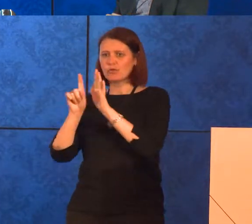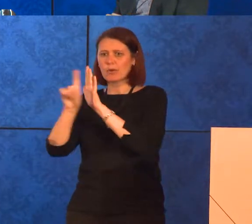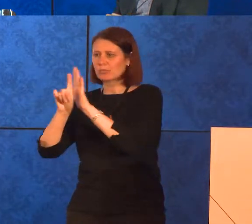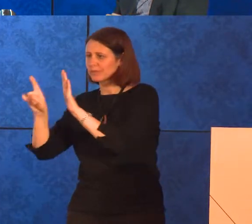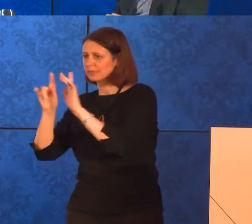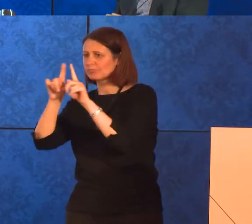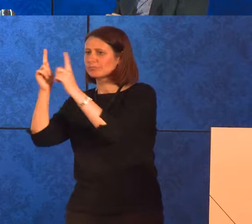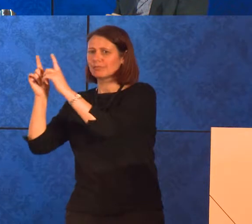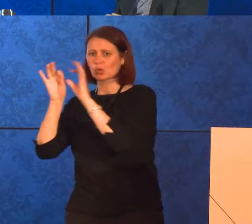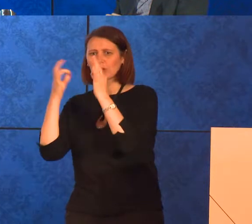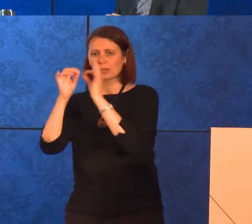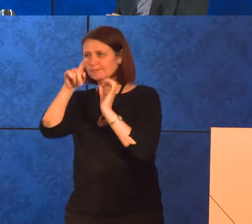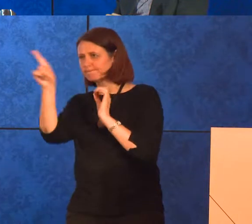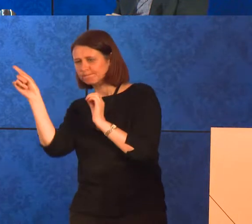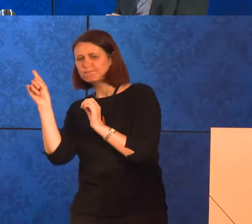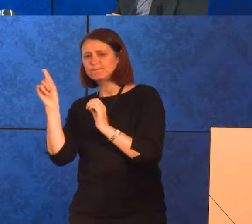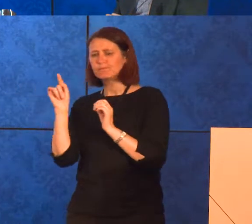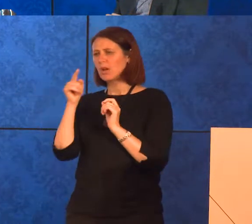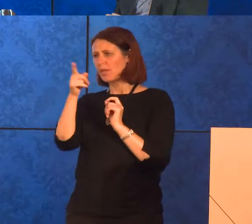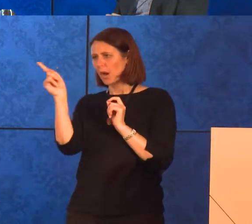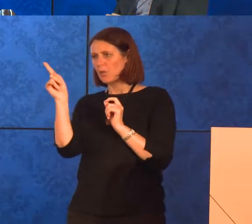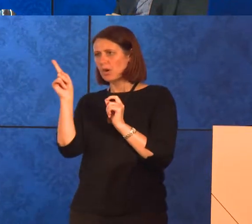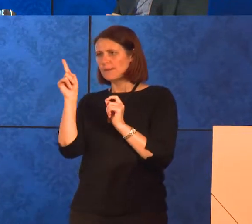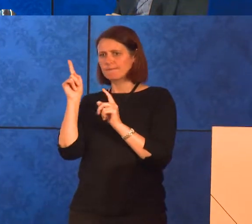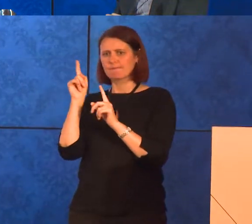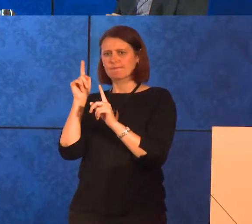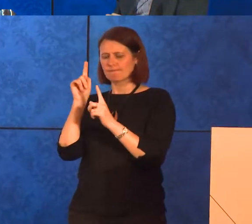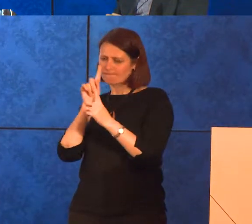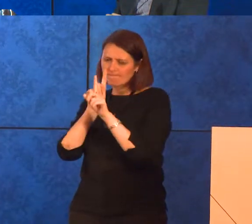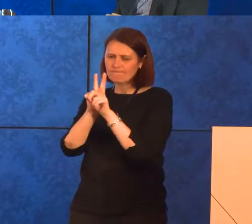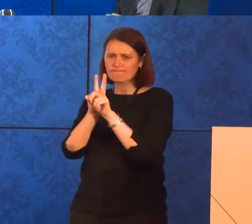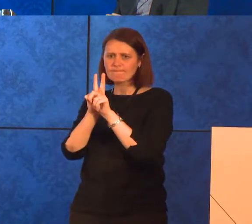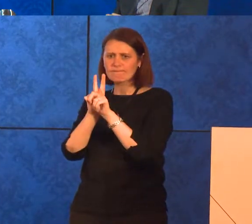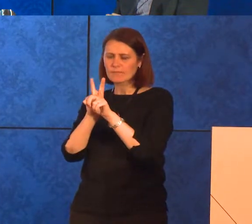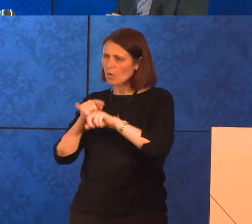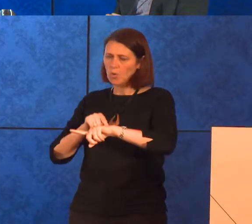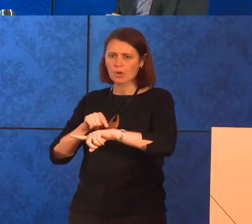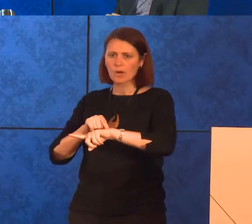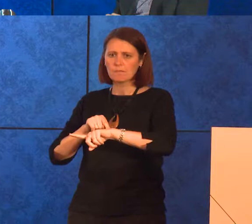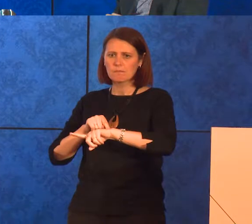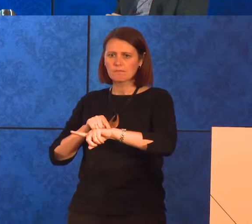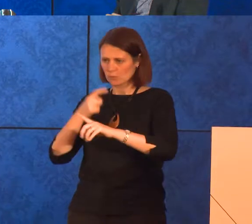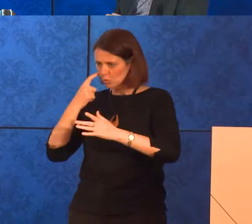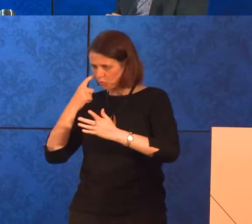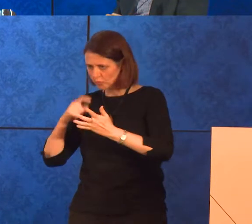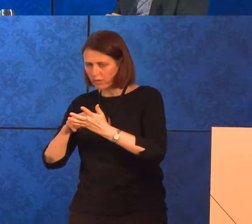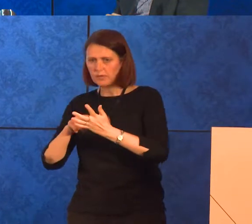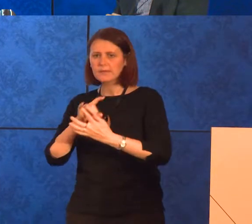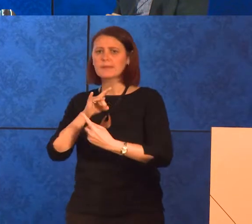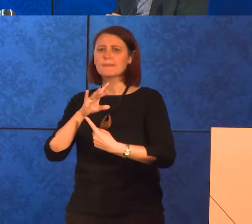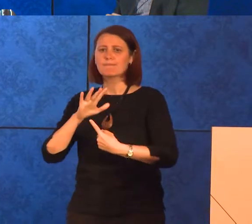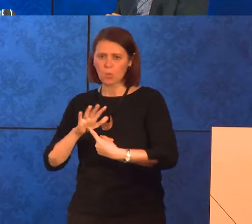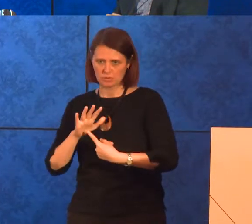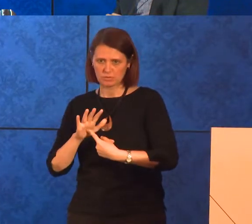representative organisations, were on them the entire time to recognise the